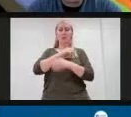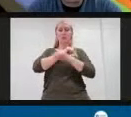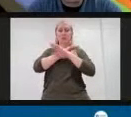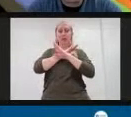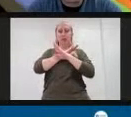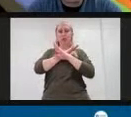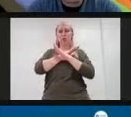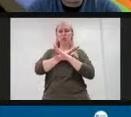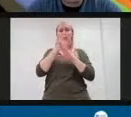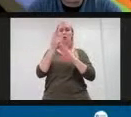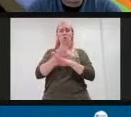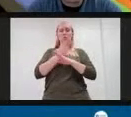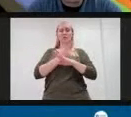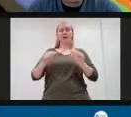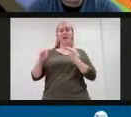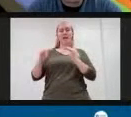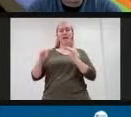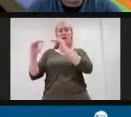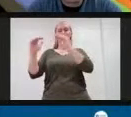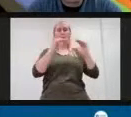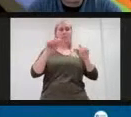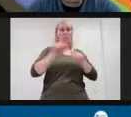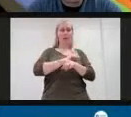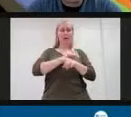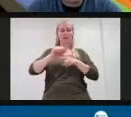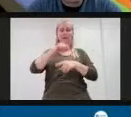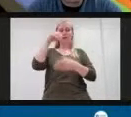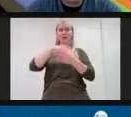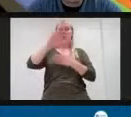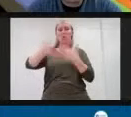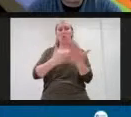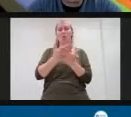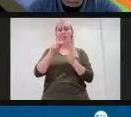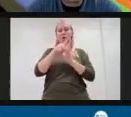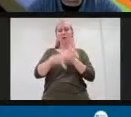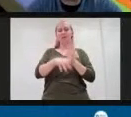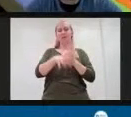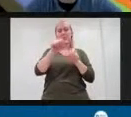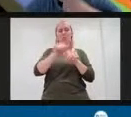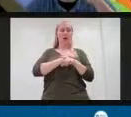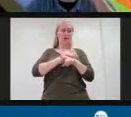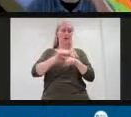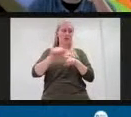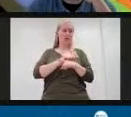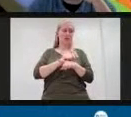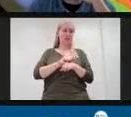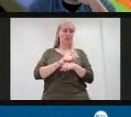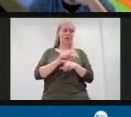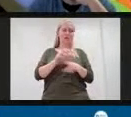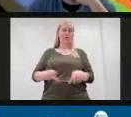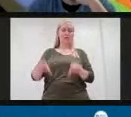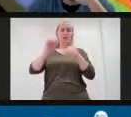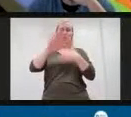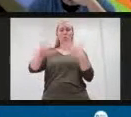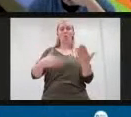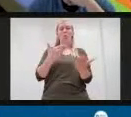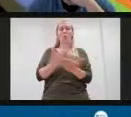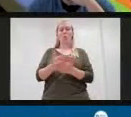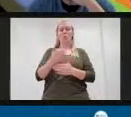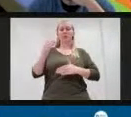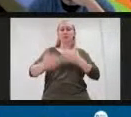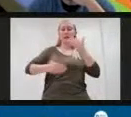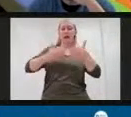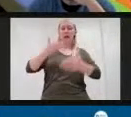equitable practices in all our policies and practices, and take all steps needed to